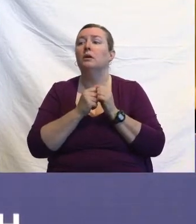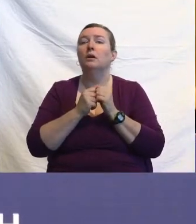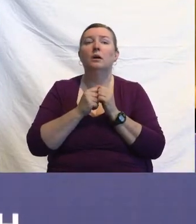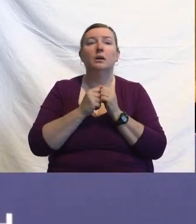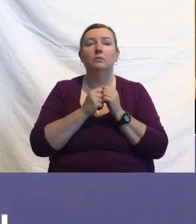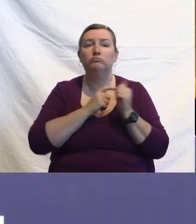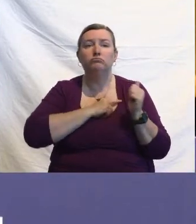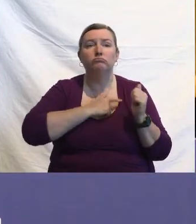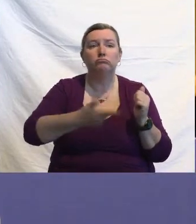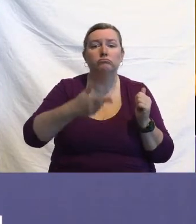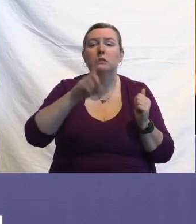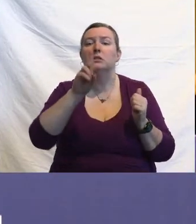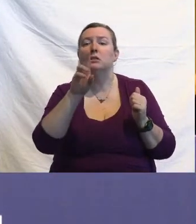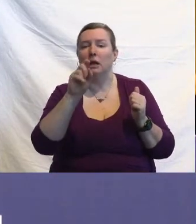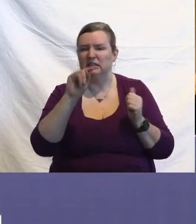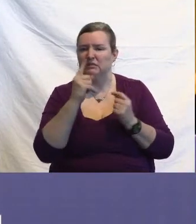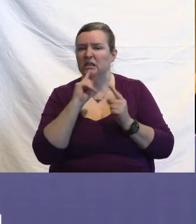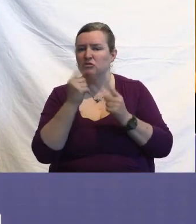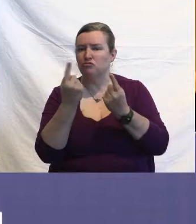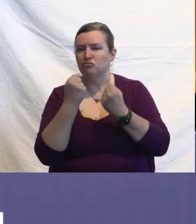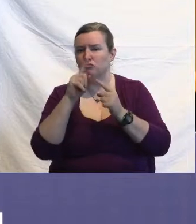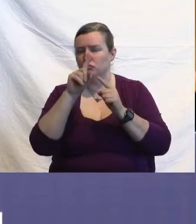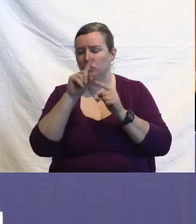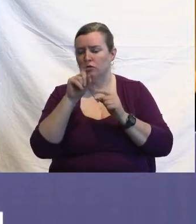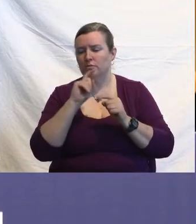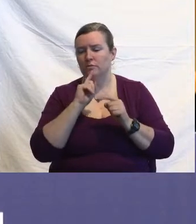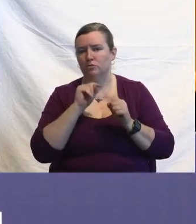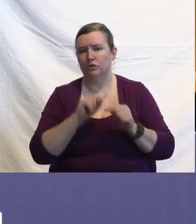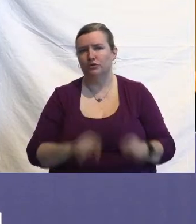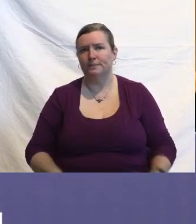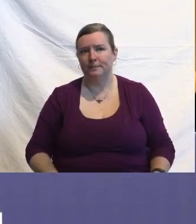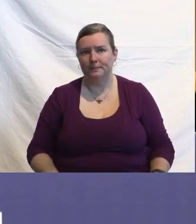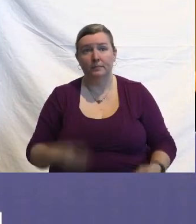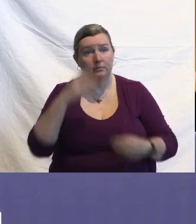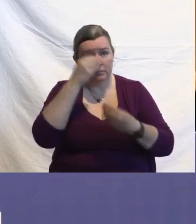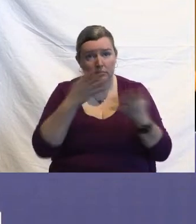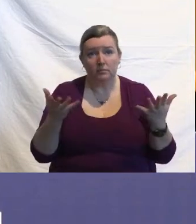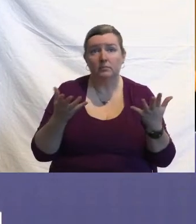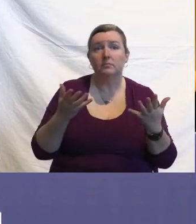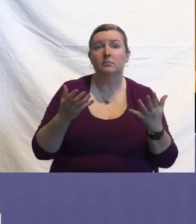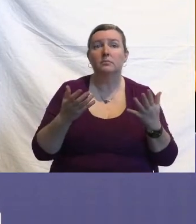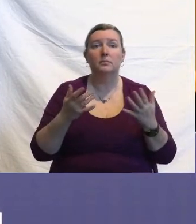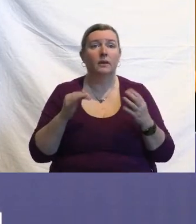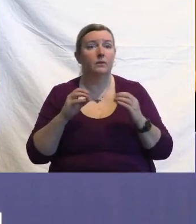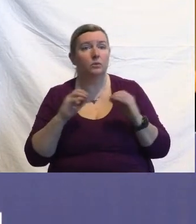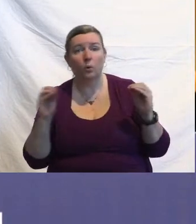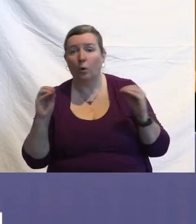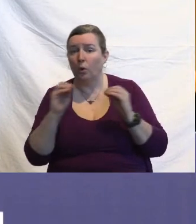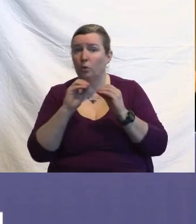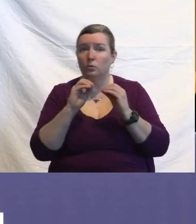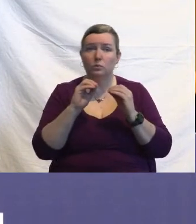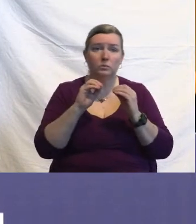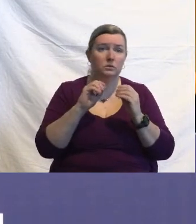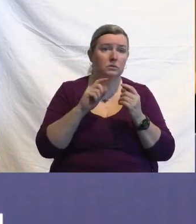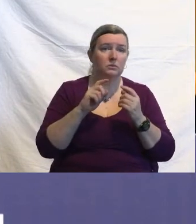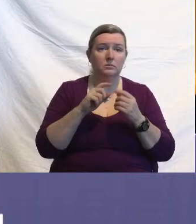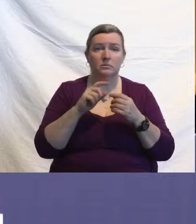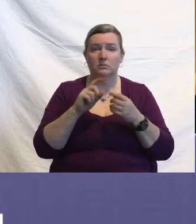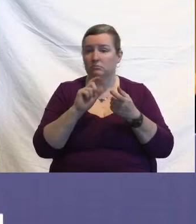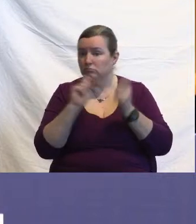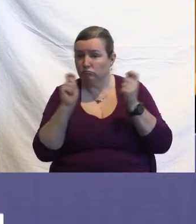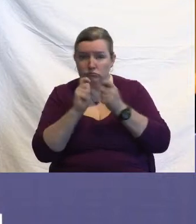Dustin. Again, we will be back with you, unless you hear otherwise, a week from today. We'll be, as I